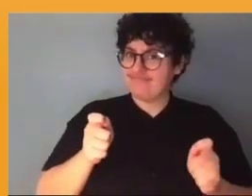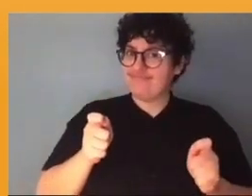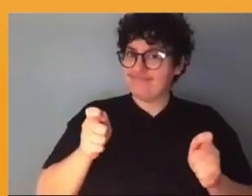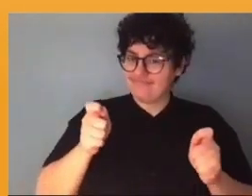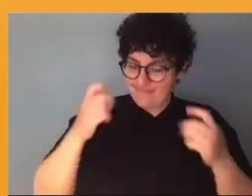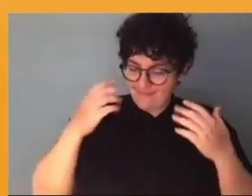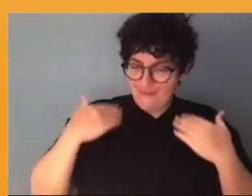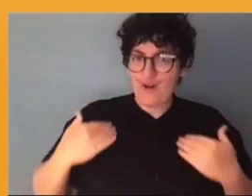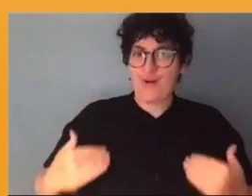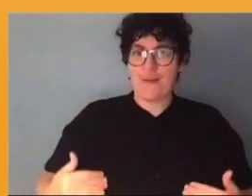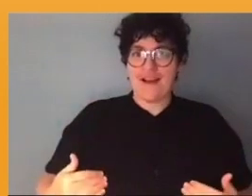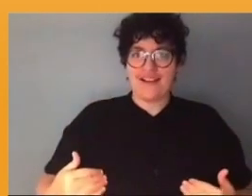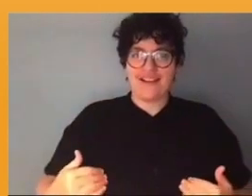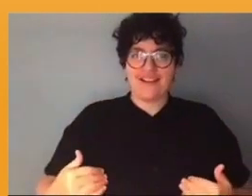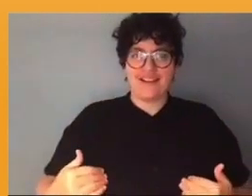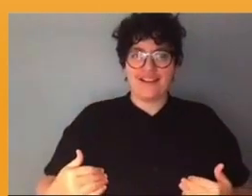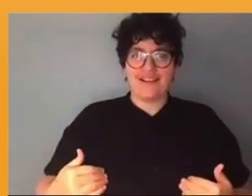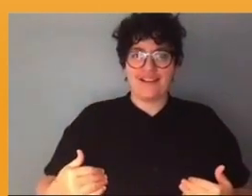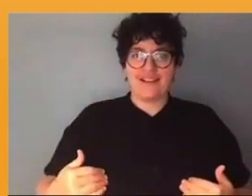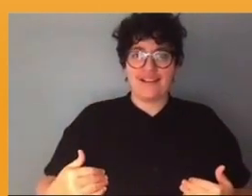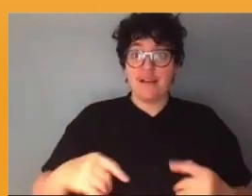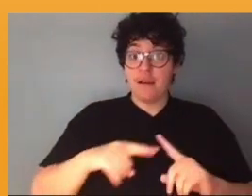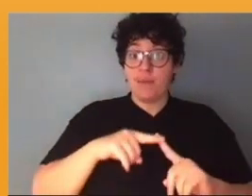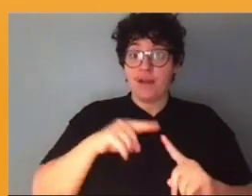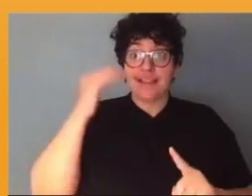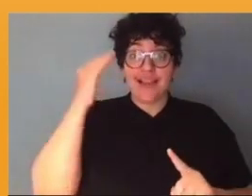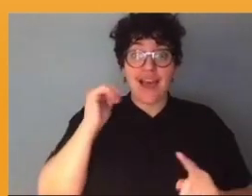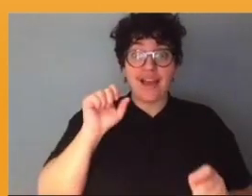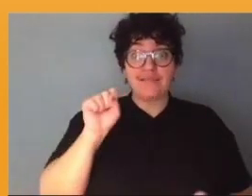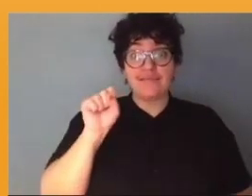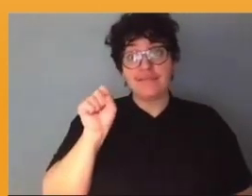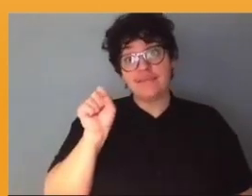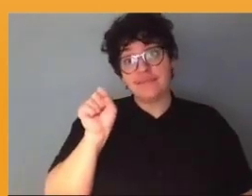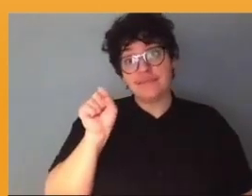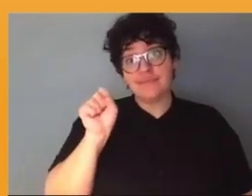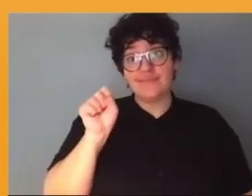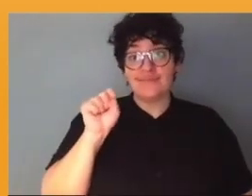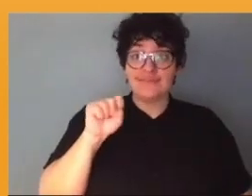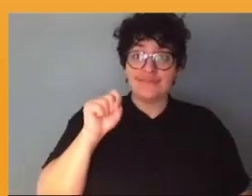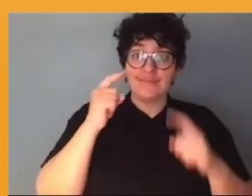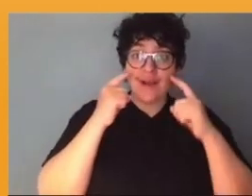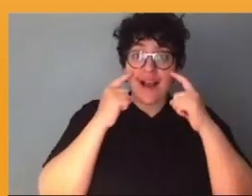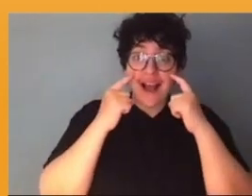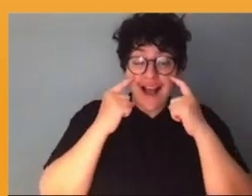our heads according to how we are trying to